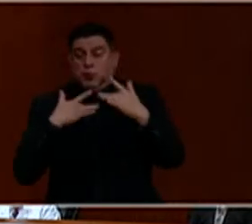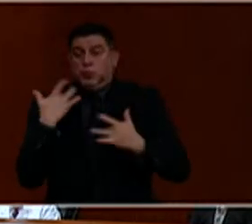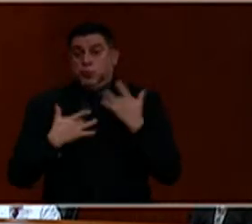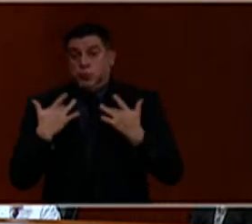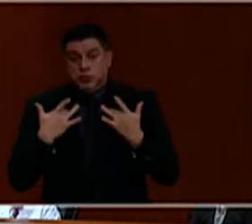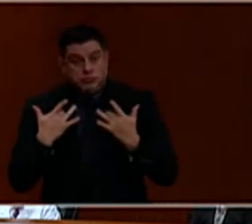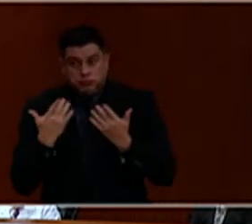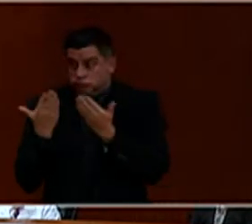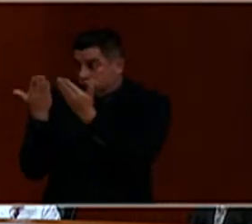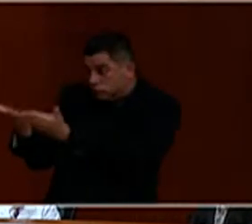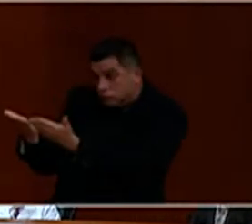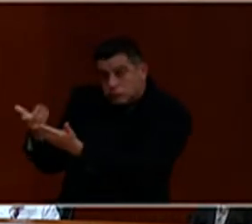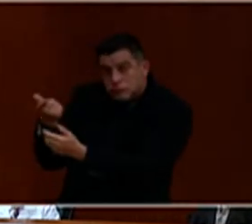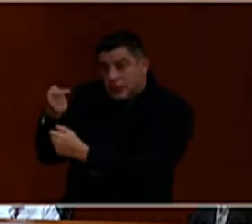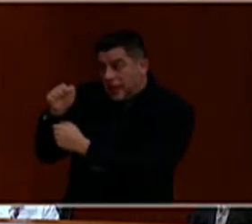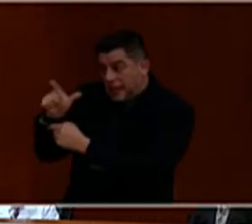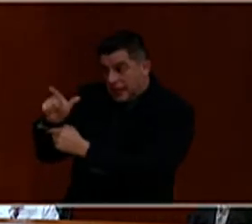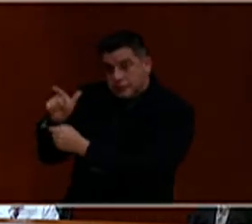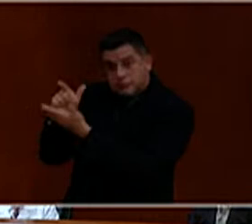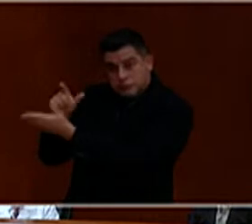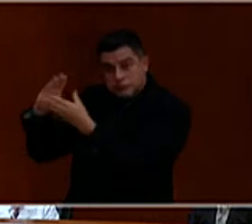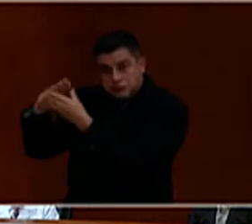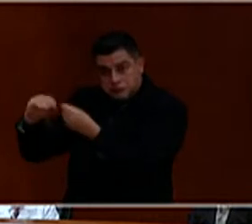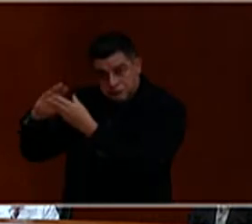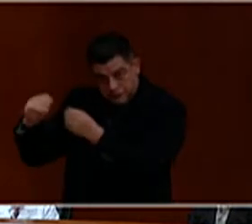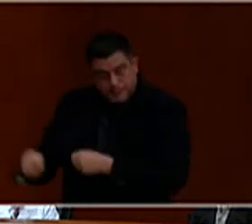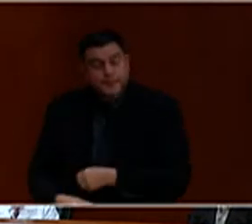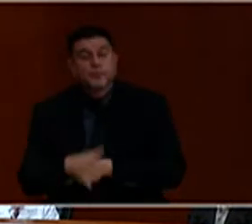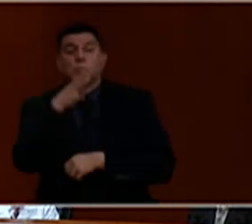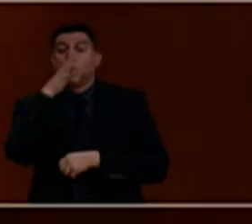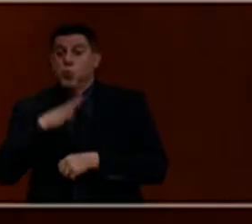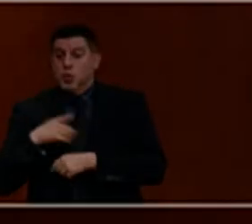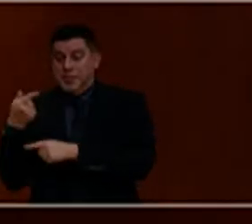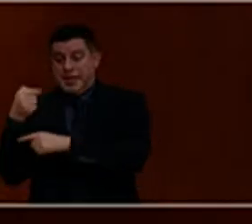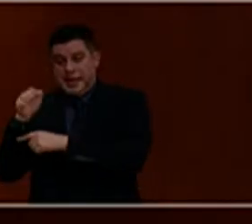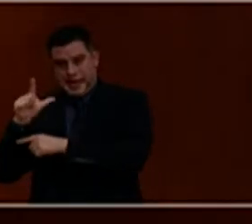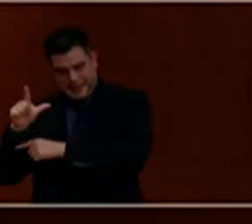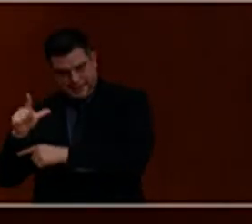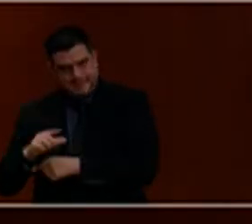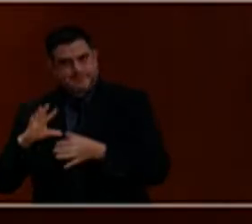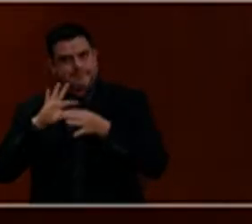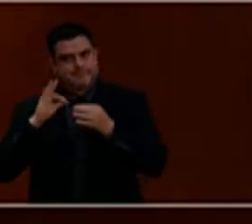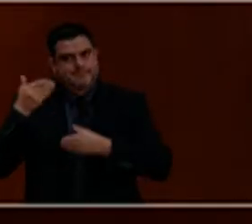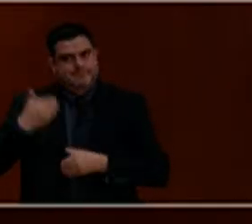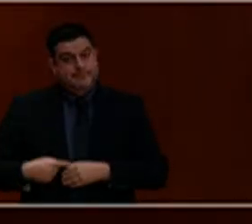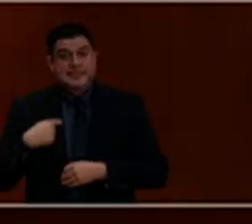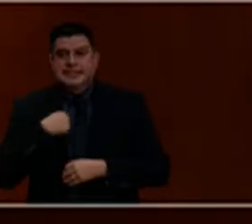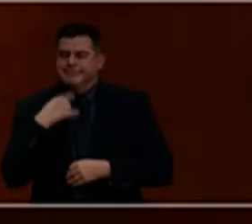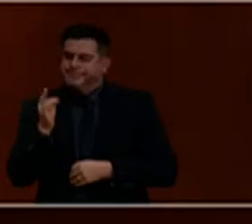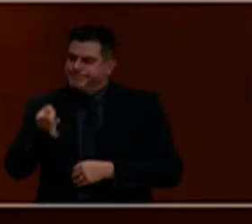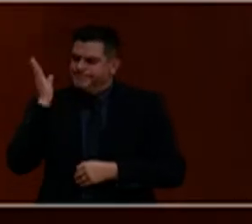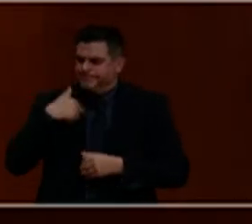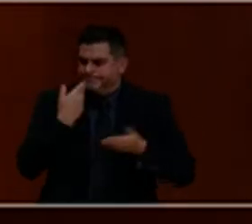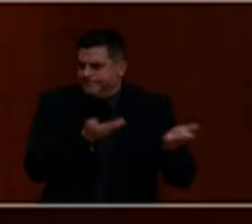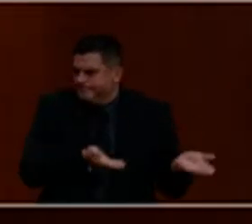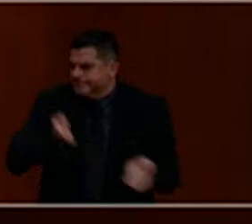hospital, I was really sick, and I